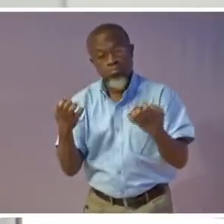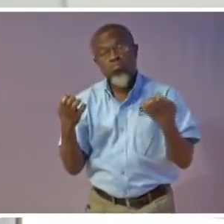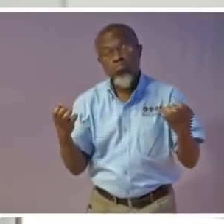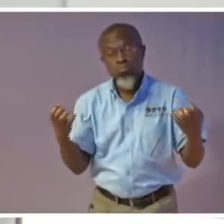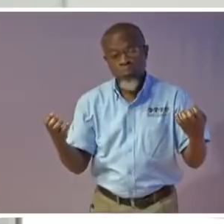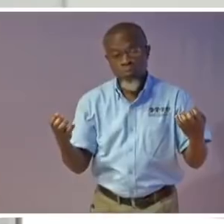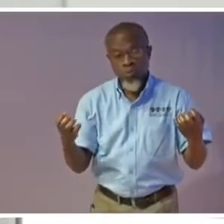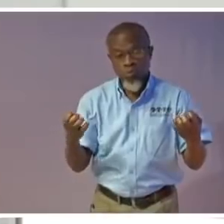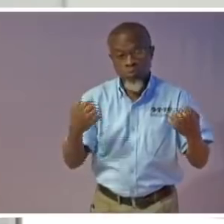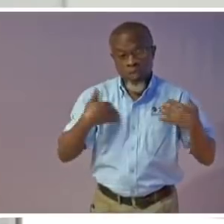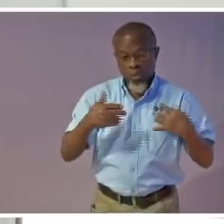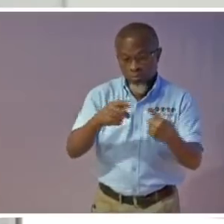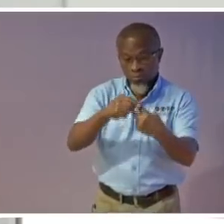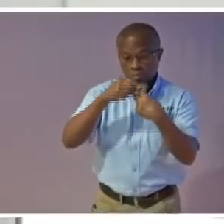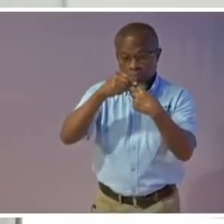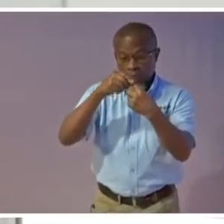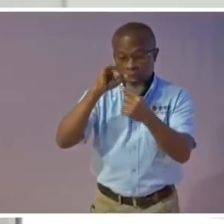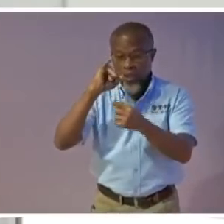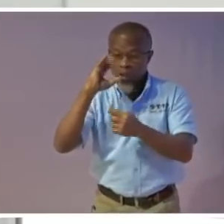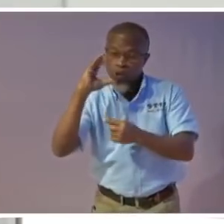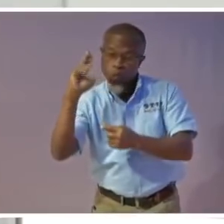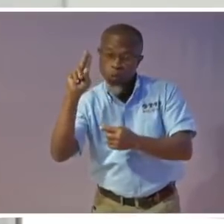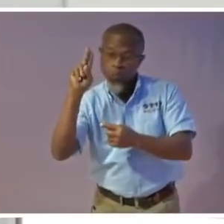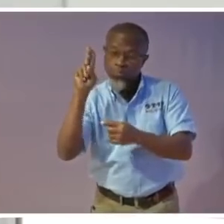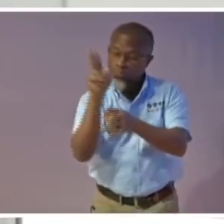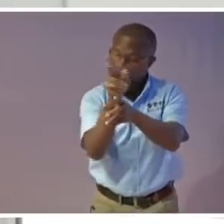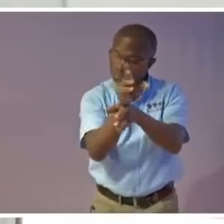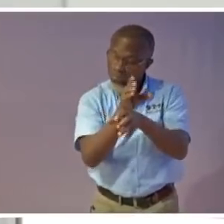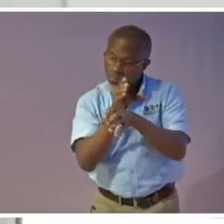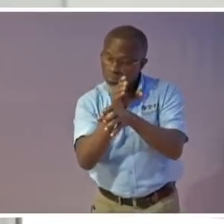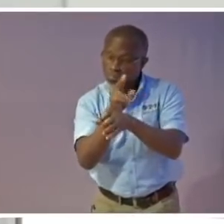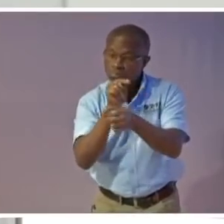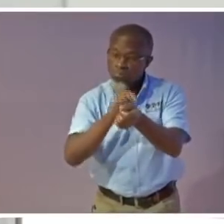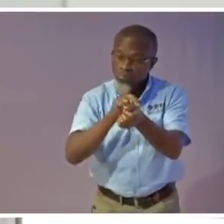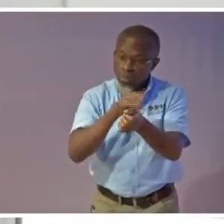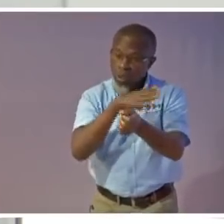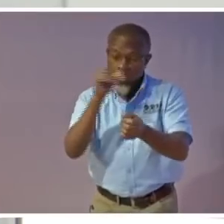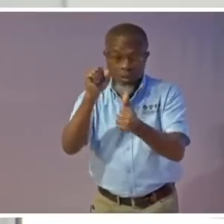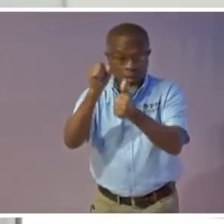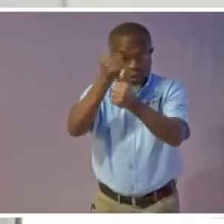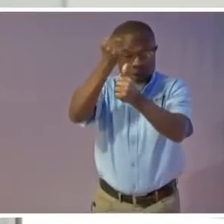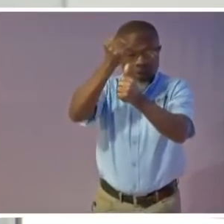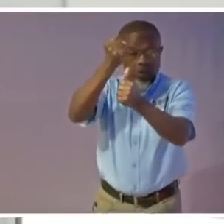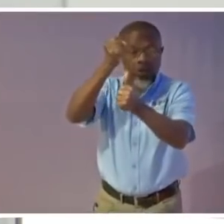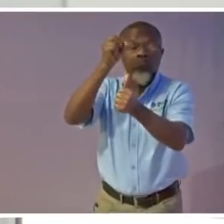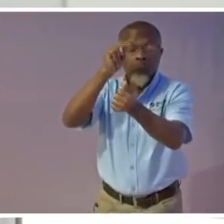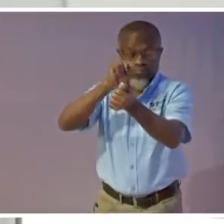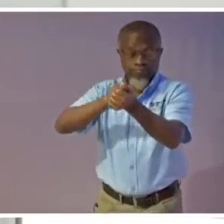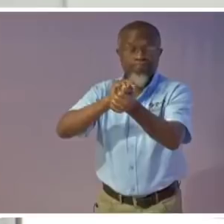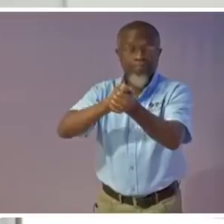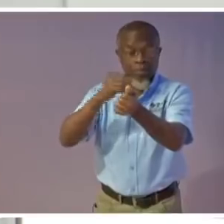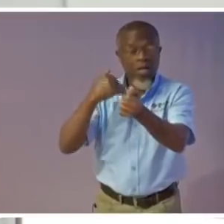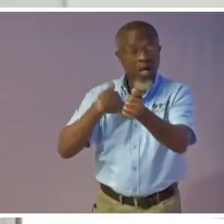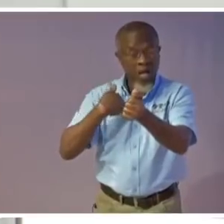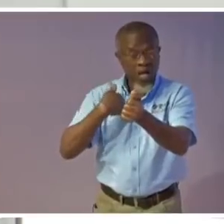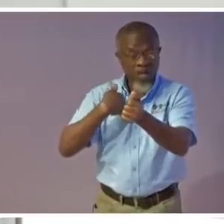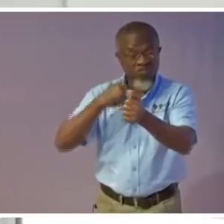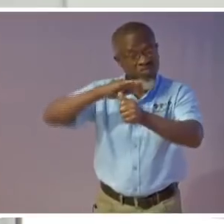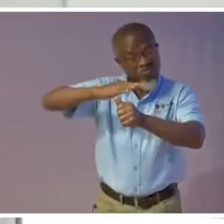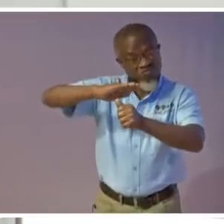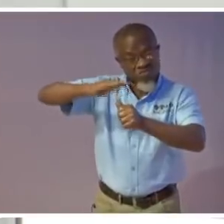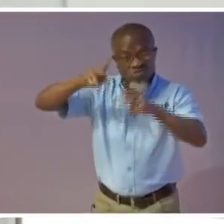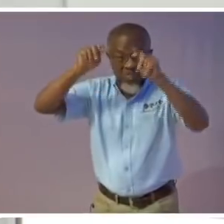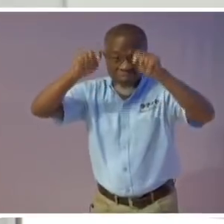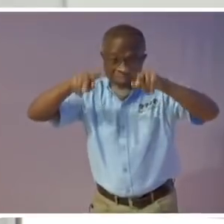specialist ICU care nurses and other senior nurses, testing apparatus, and all the